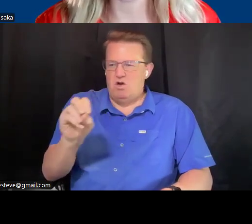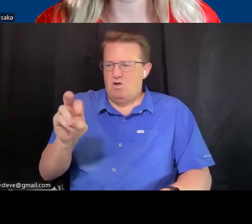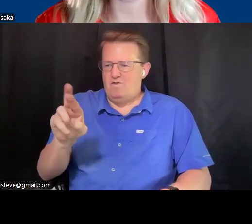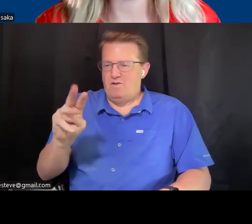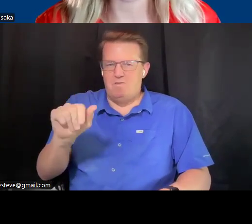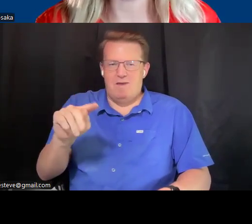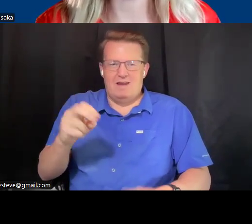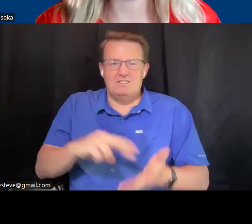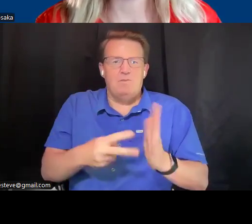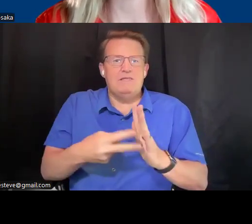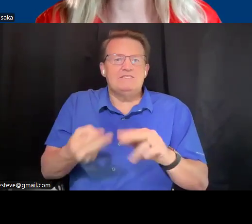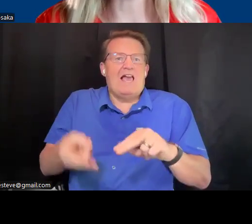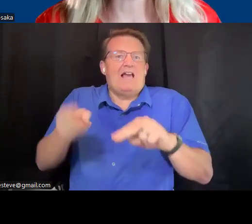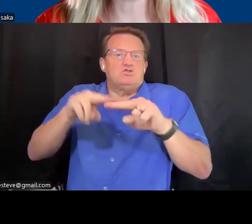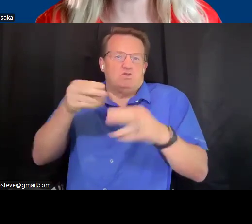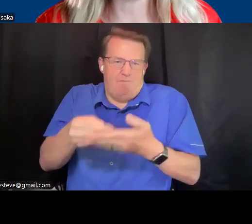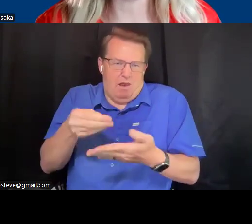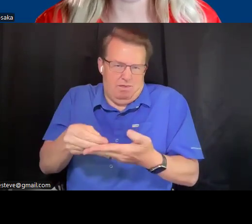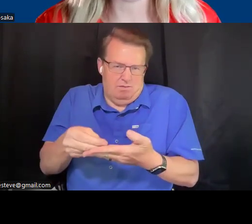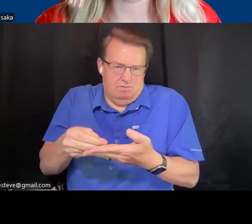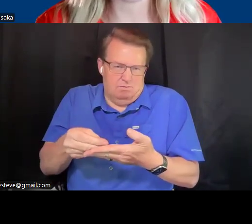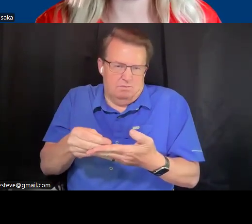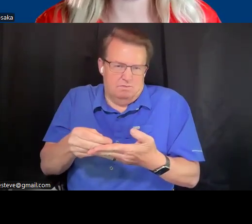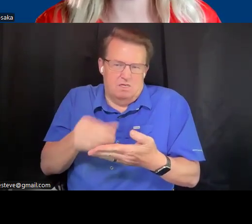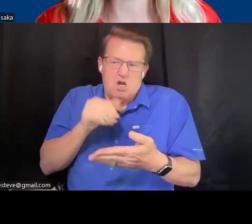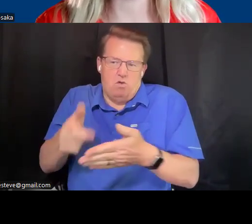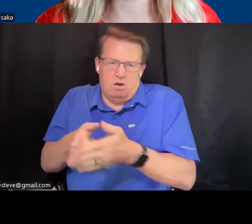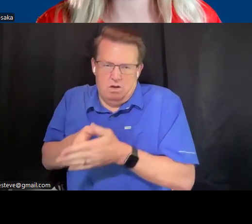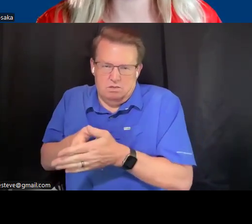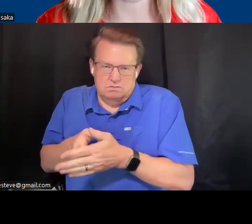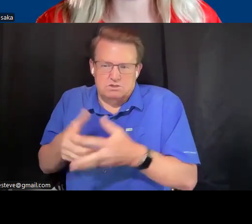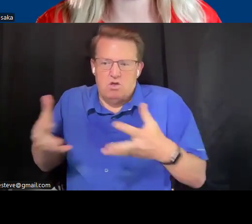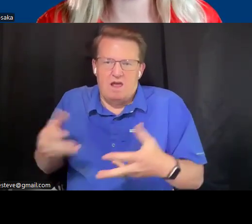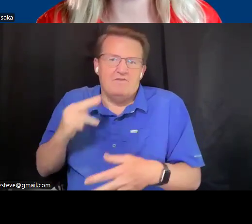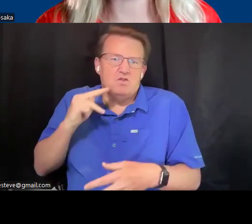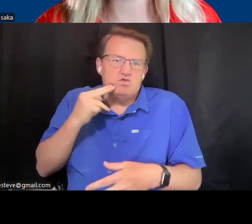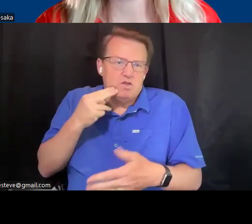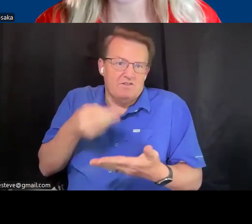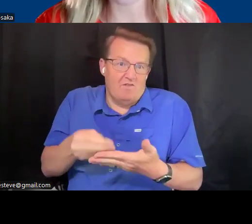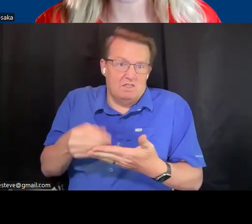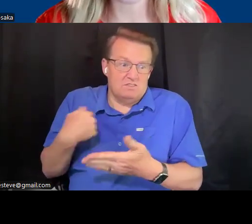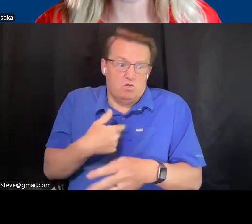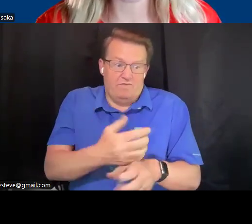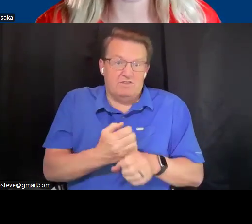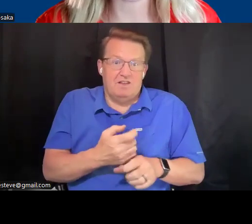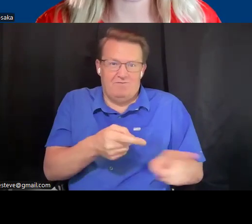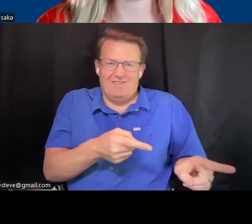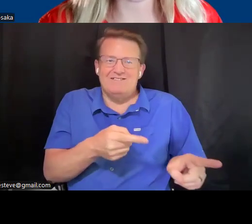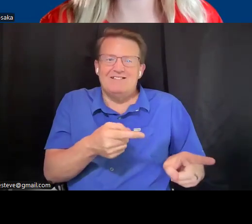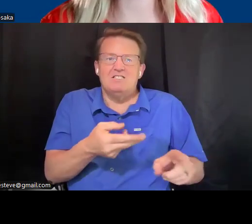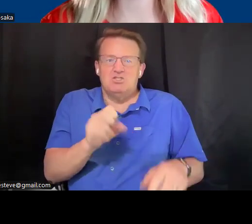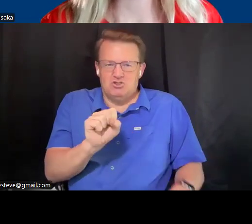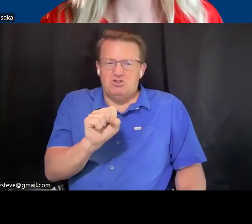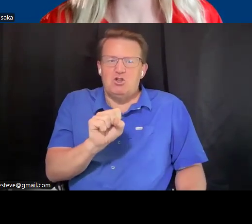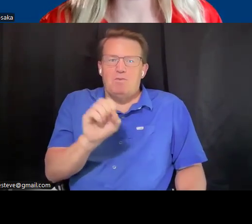is required for match. So much of the nutrition funds that we've received over the last several years are considered surplus